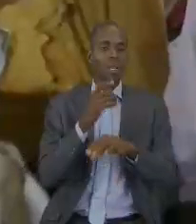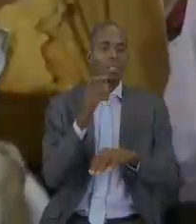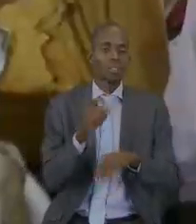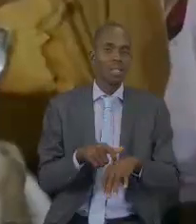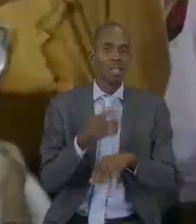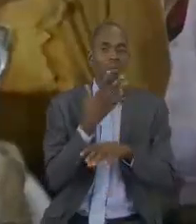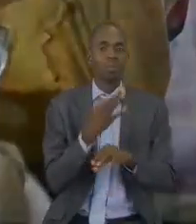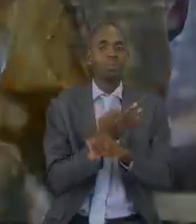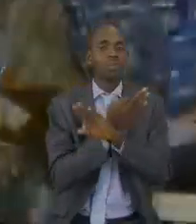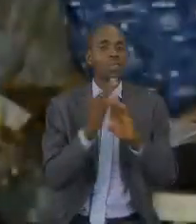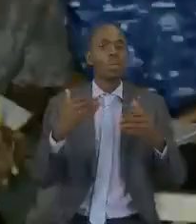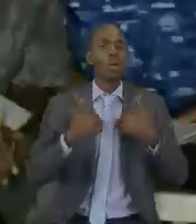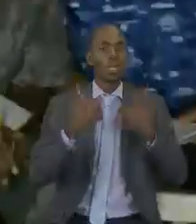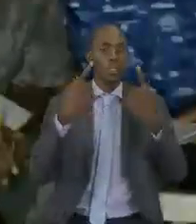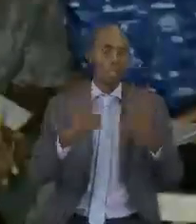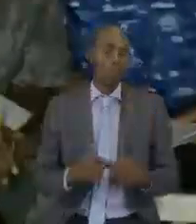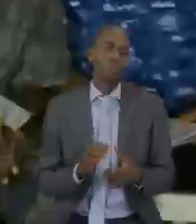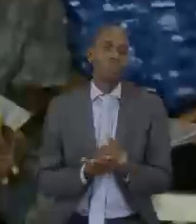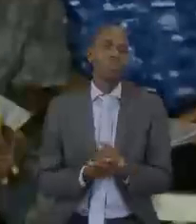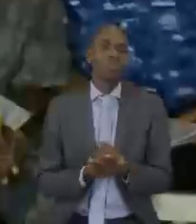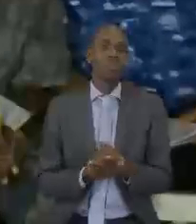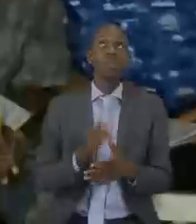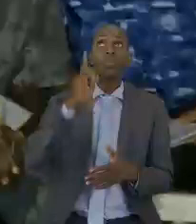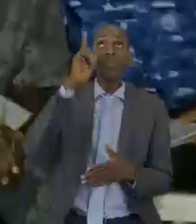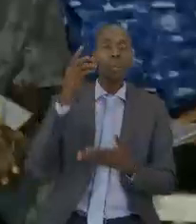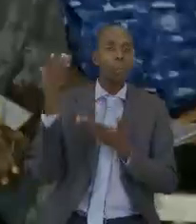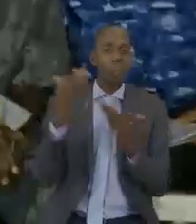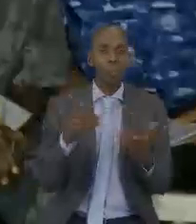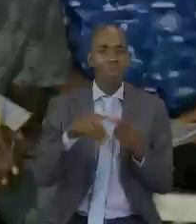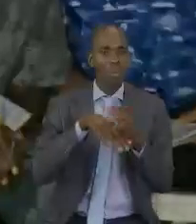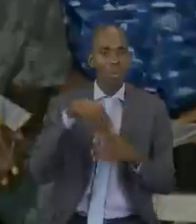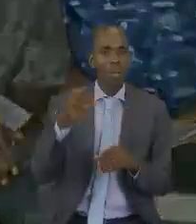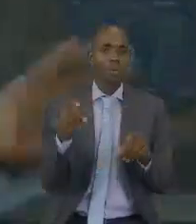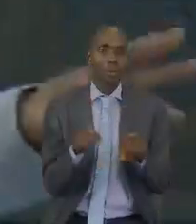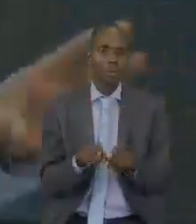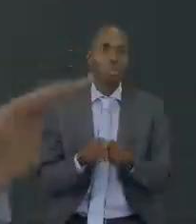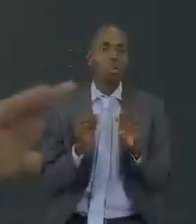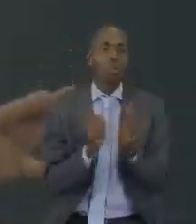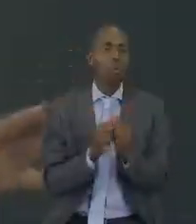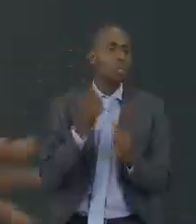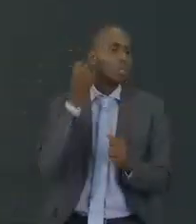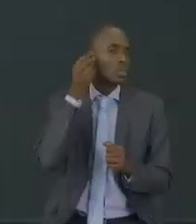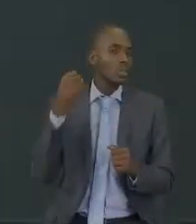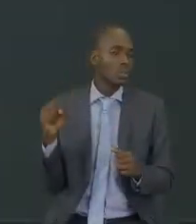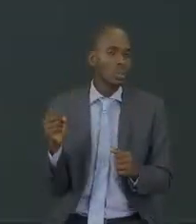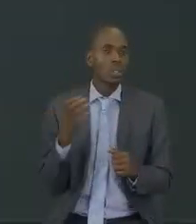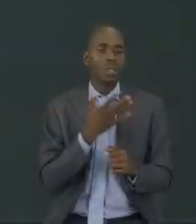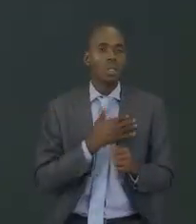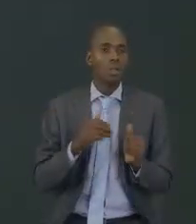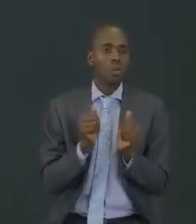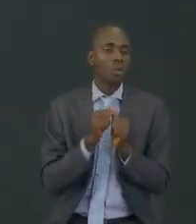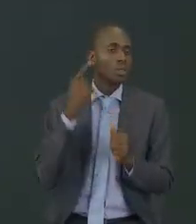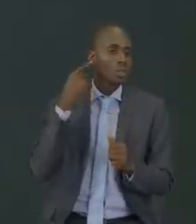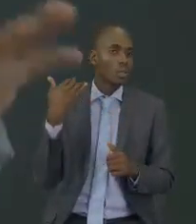has come. He brought them forth also with silver and